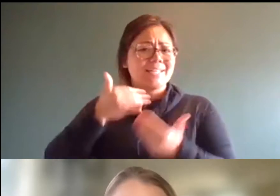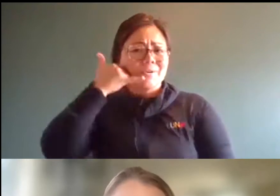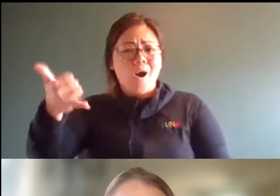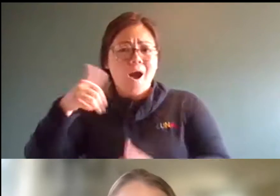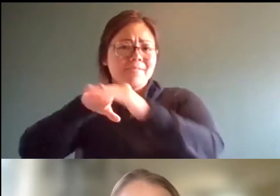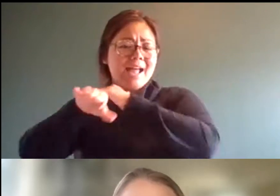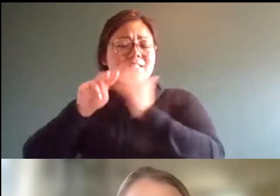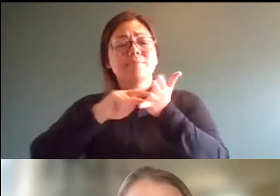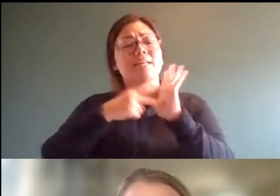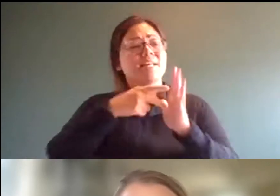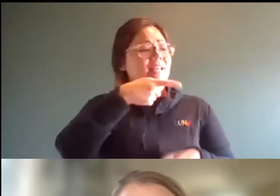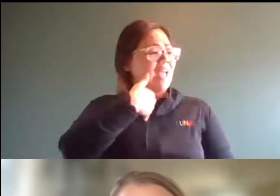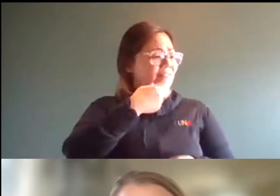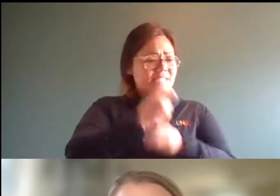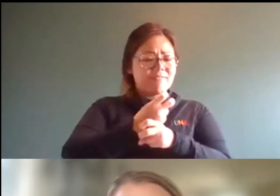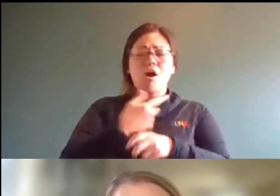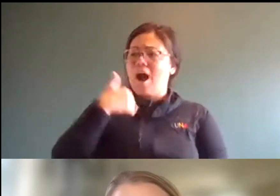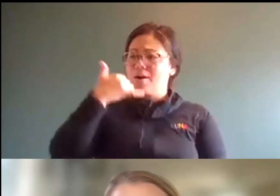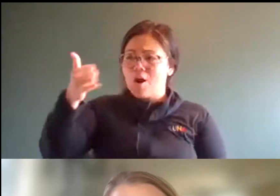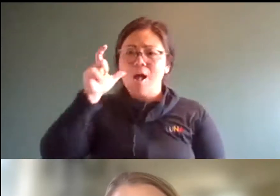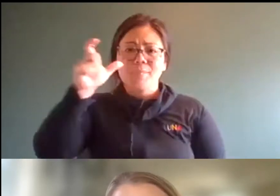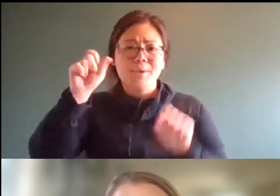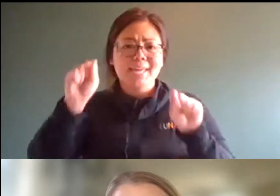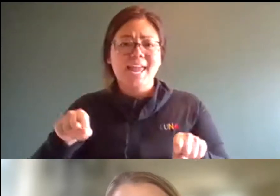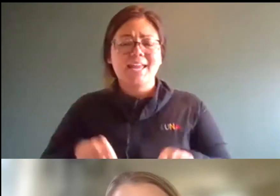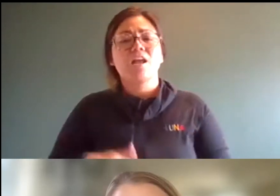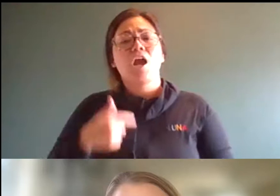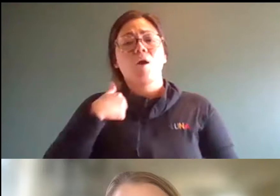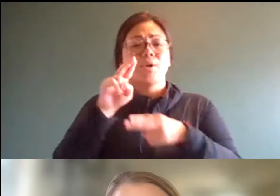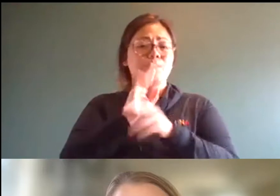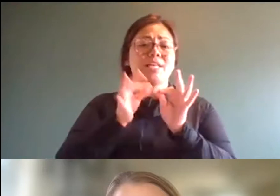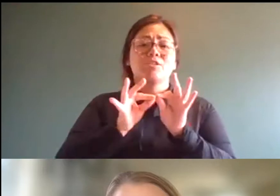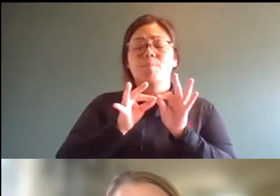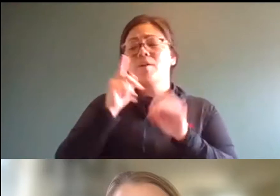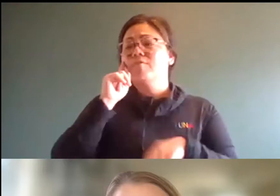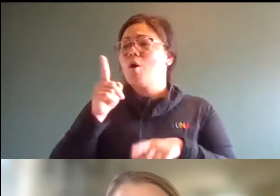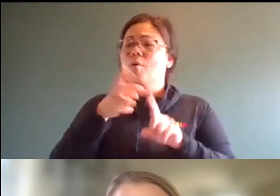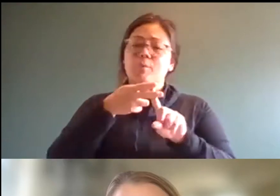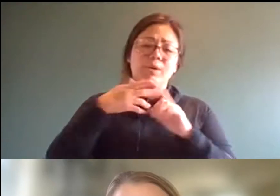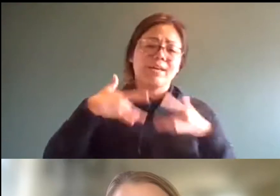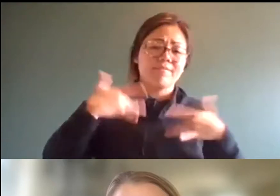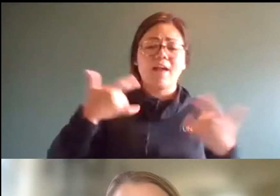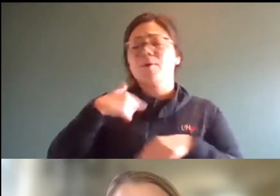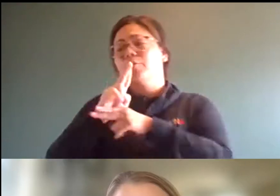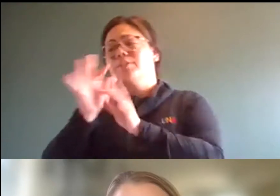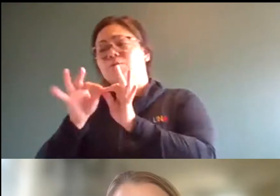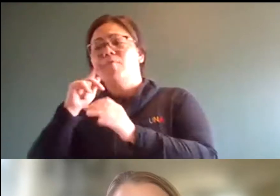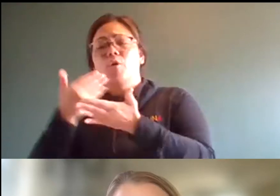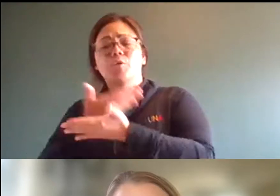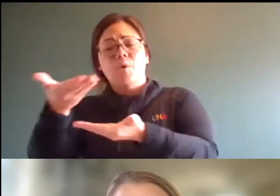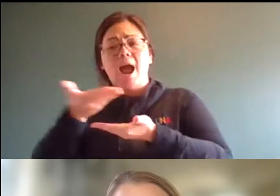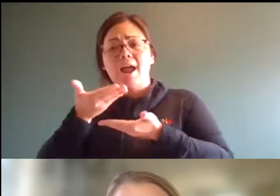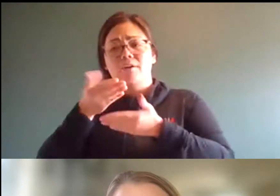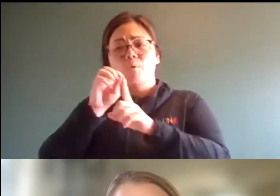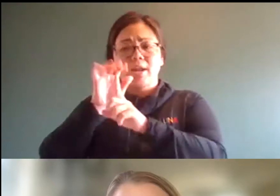having any type of difficulty, I can give them a call. We use interpreters for our recruiting events. We use interpreters for our new hire